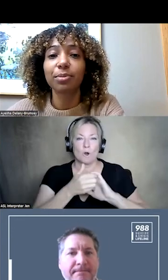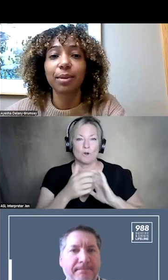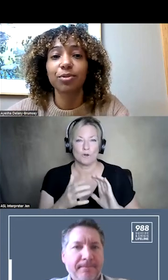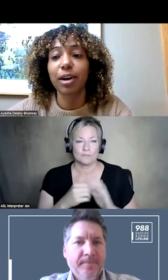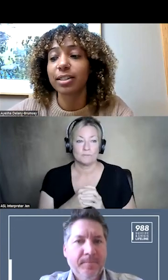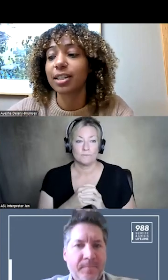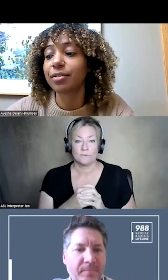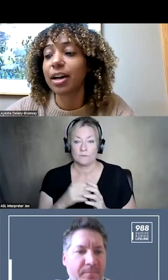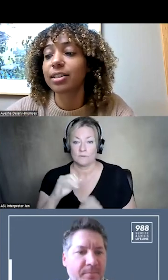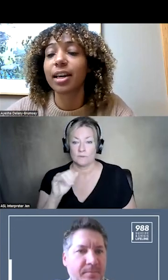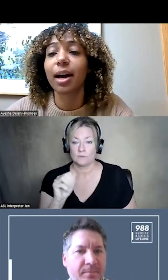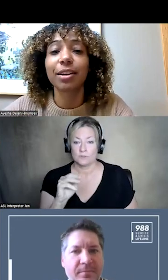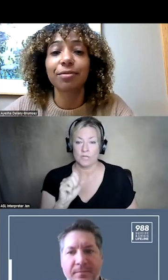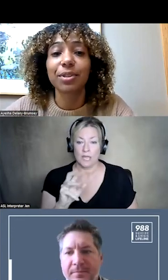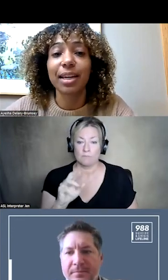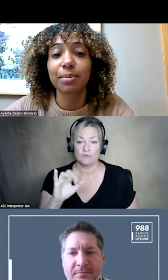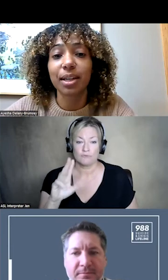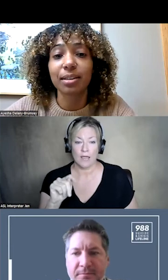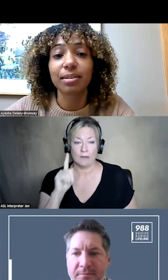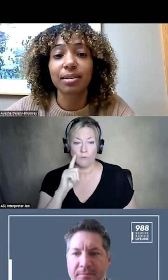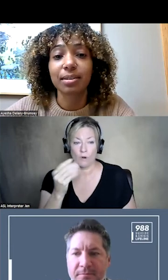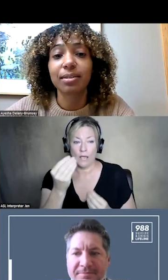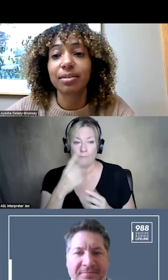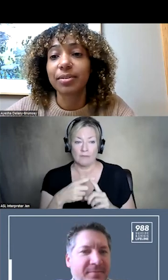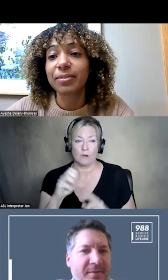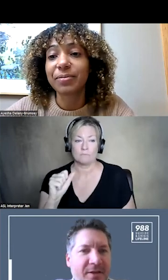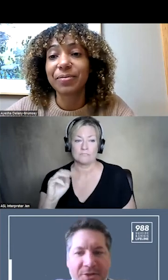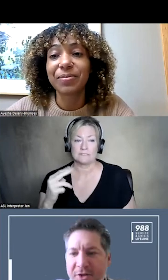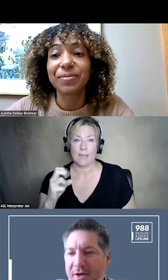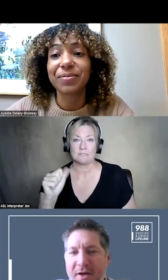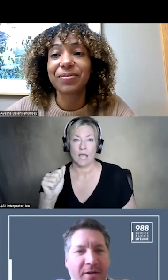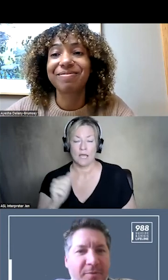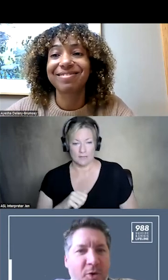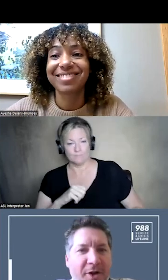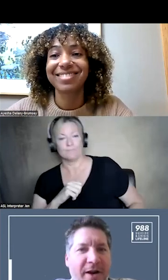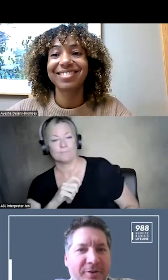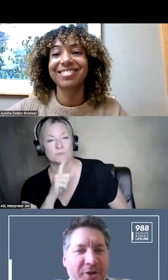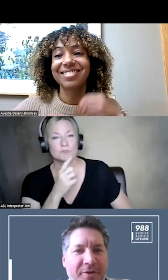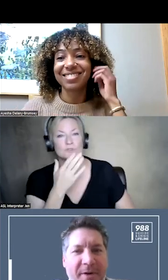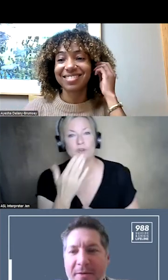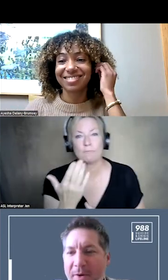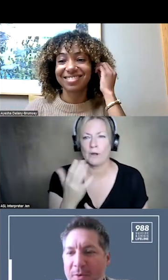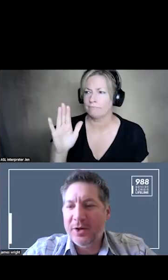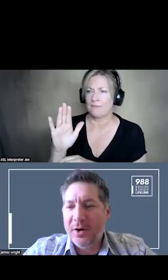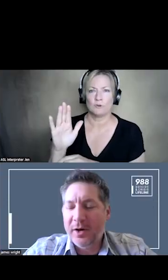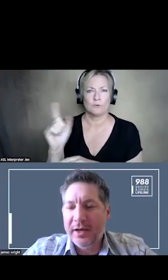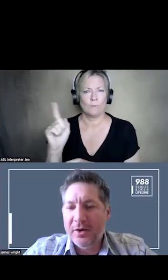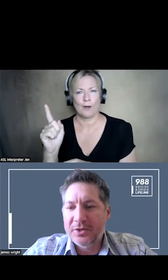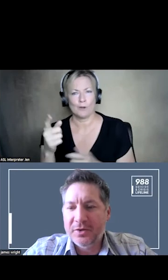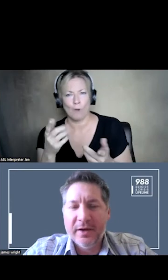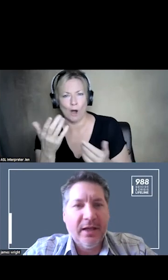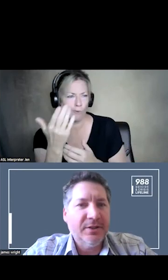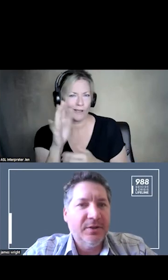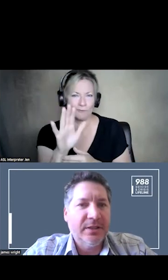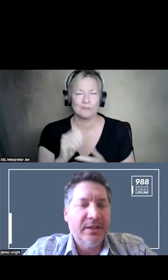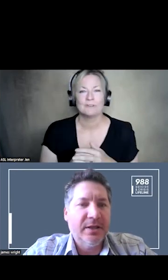I call up James Wright to give us the update from SAMHSA? Sure. Good morning or afternoon, depending upon where you are. And also,